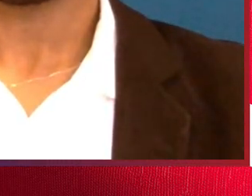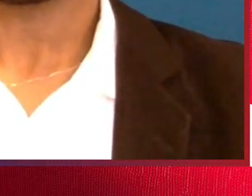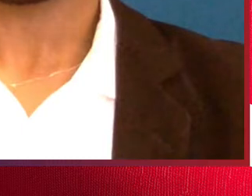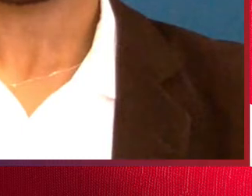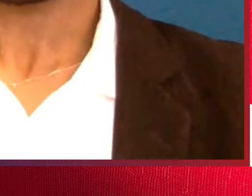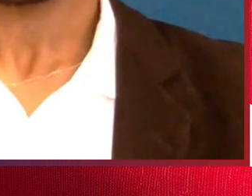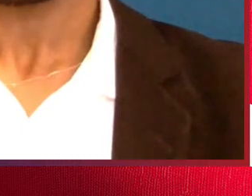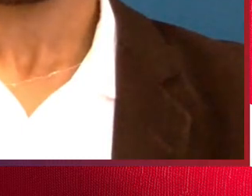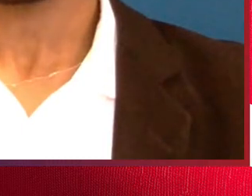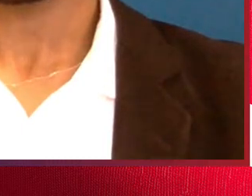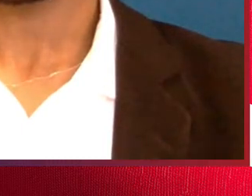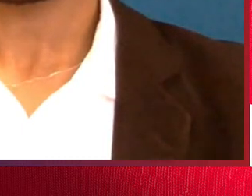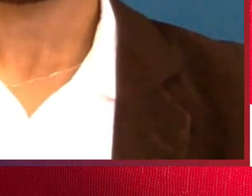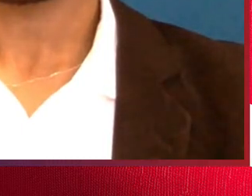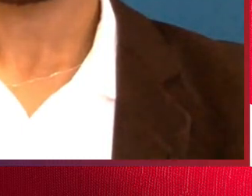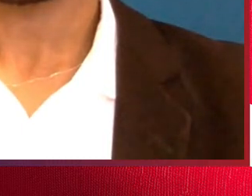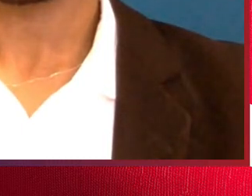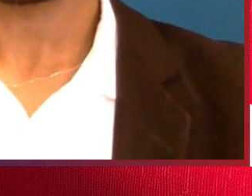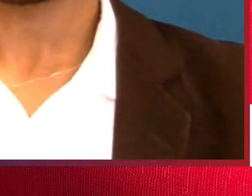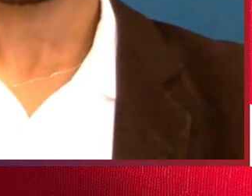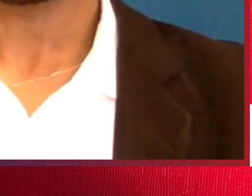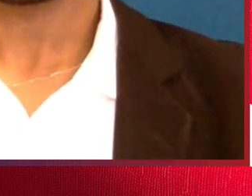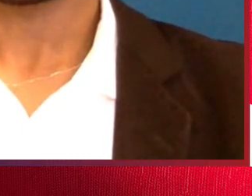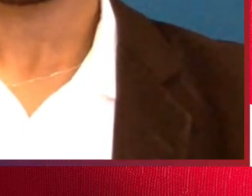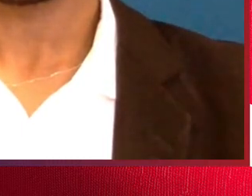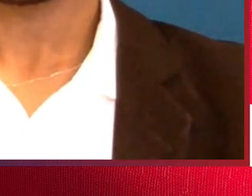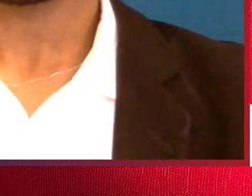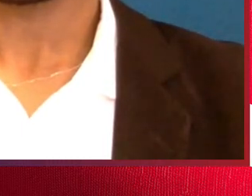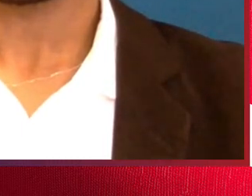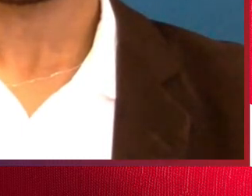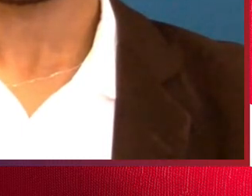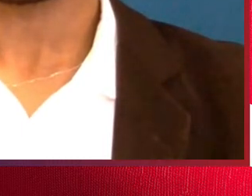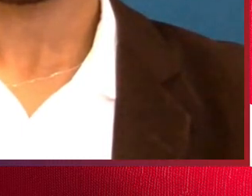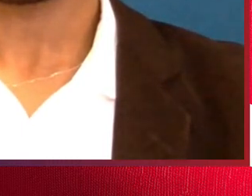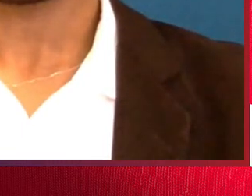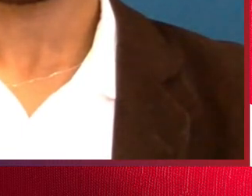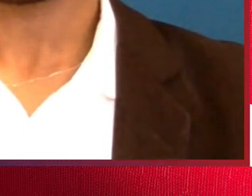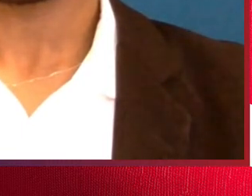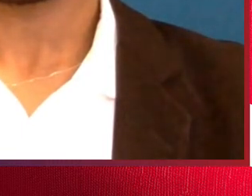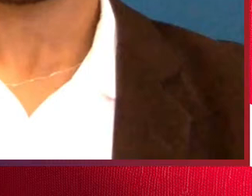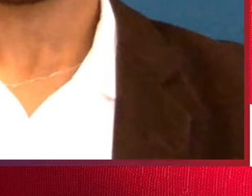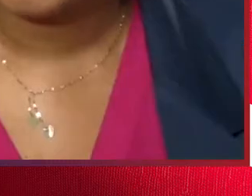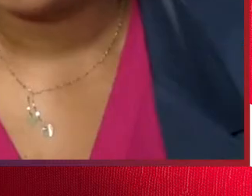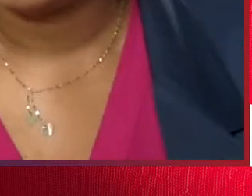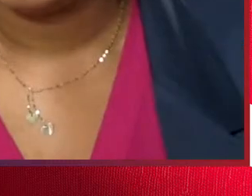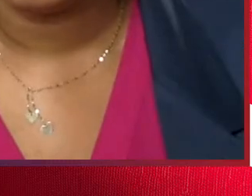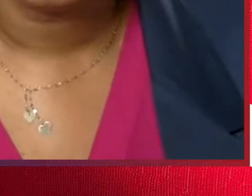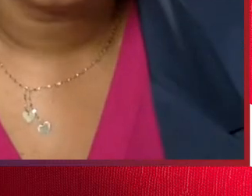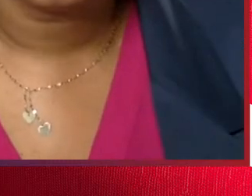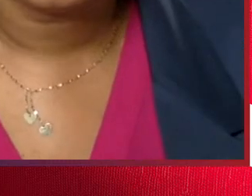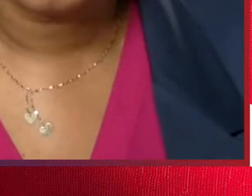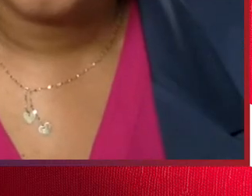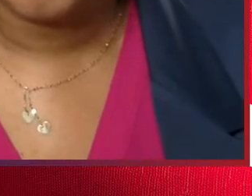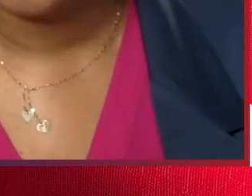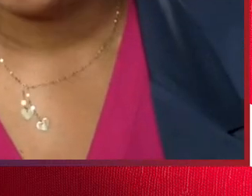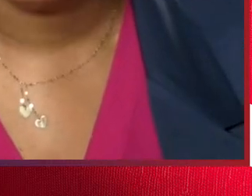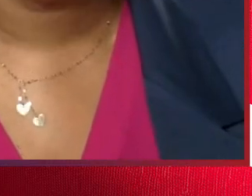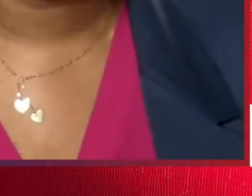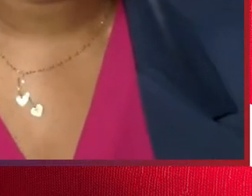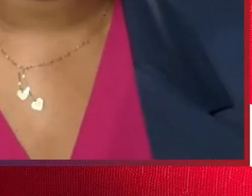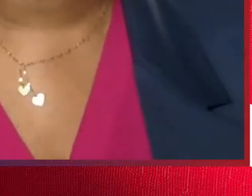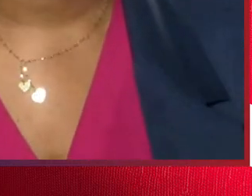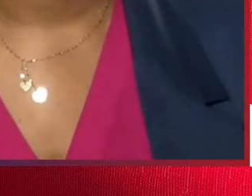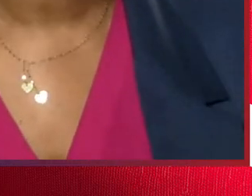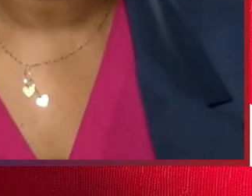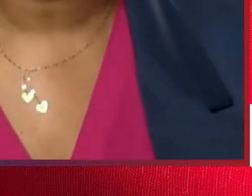All right. I can hear you now, but I didn't hear you at first. Okay, I will try that again, Mayor. Okay.